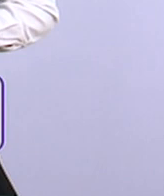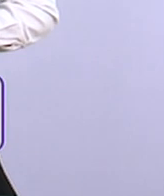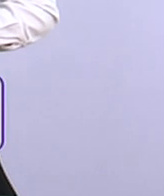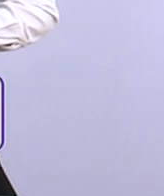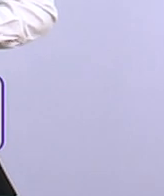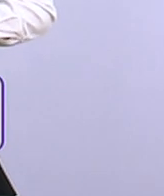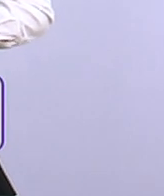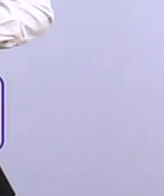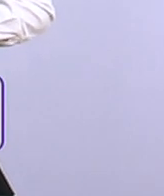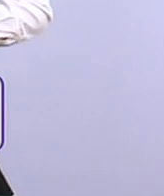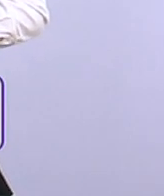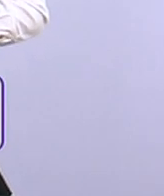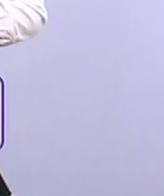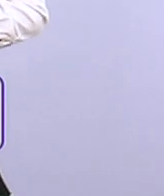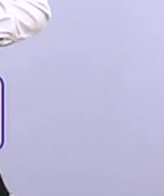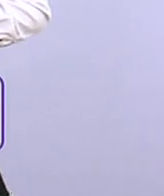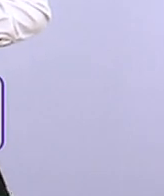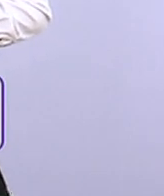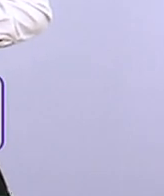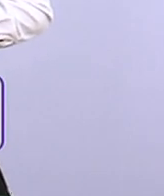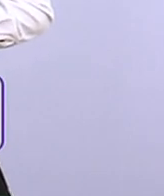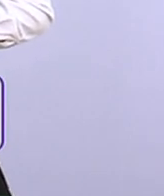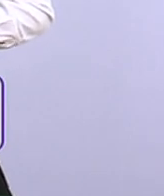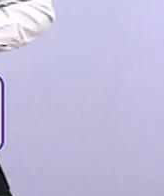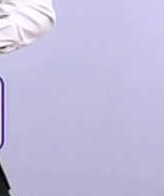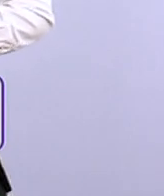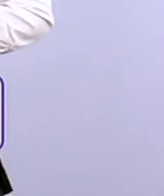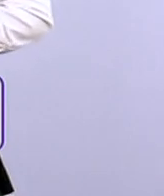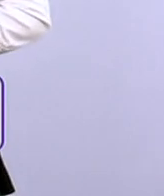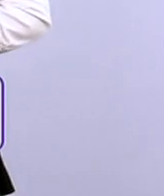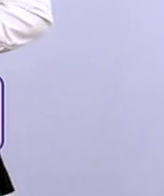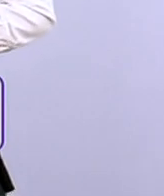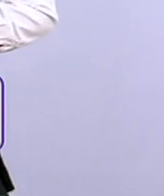Okay, what do you think about it?